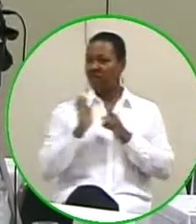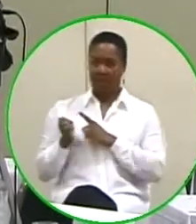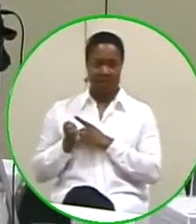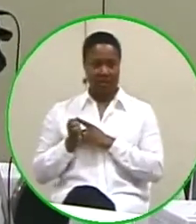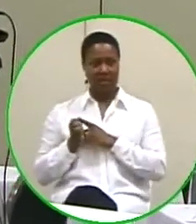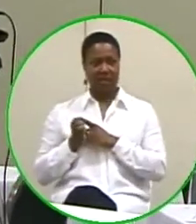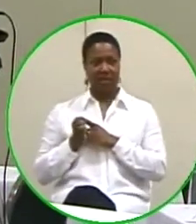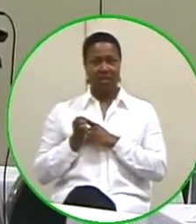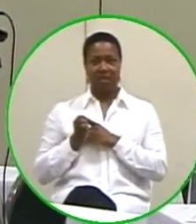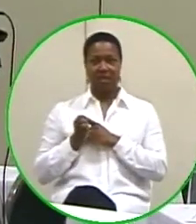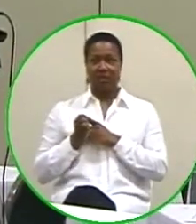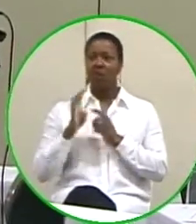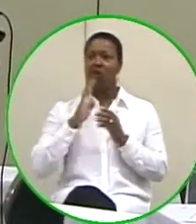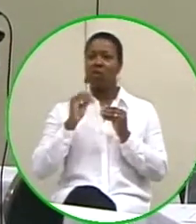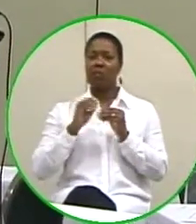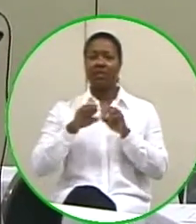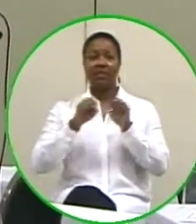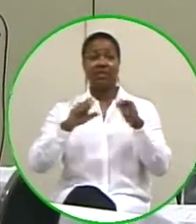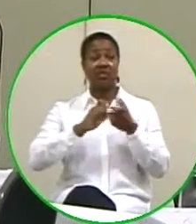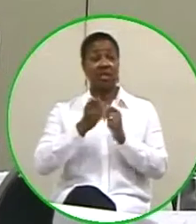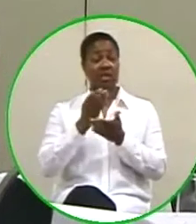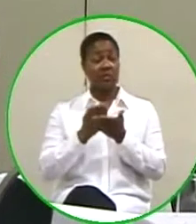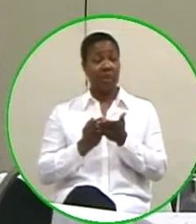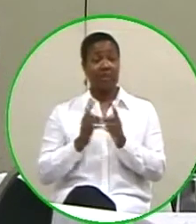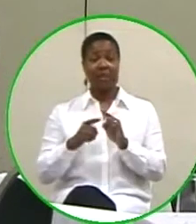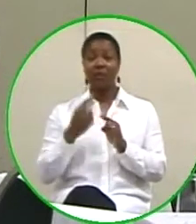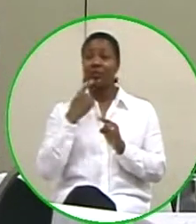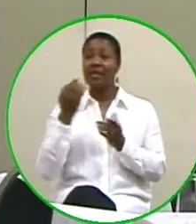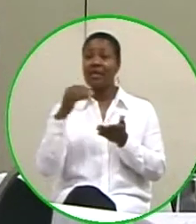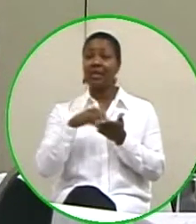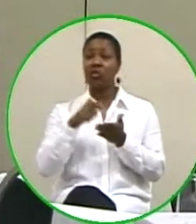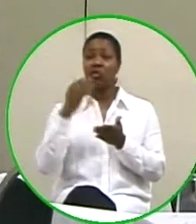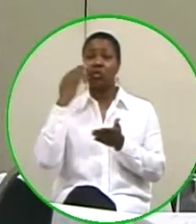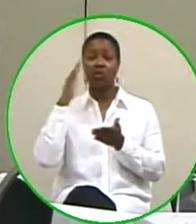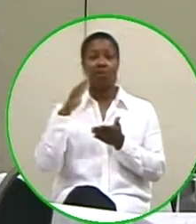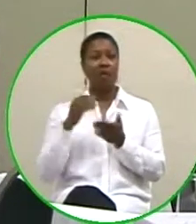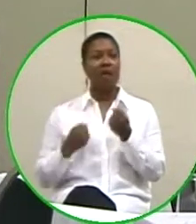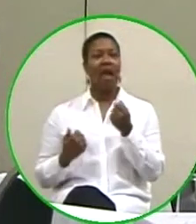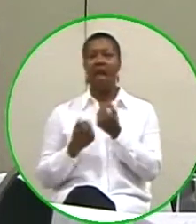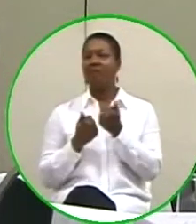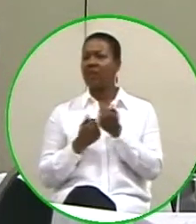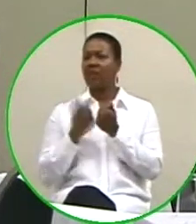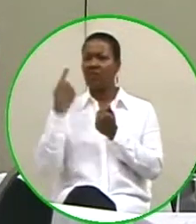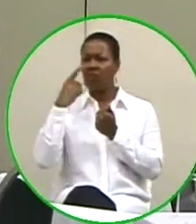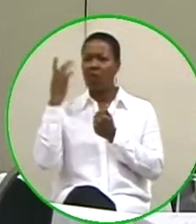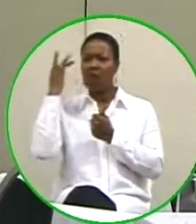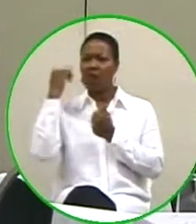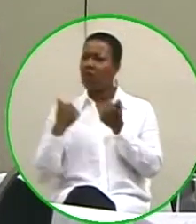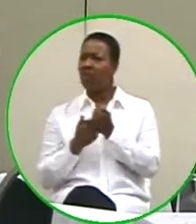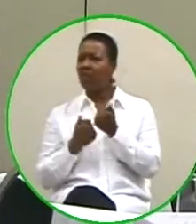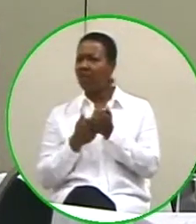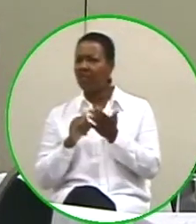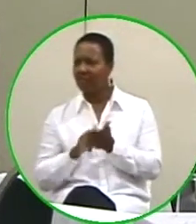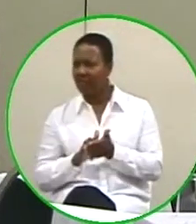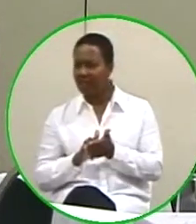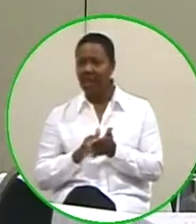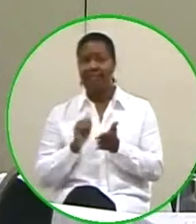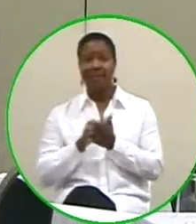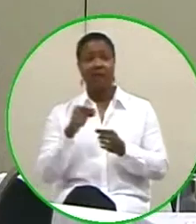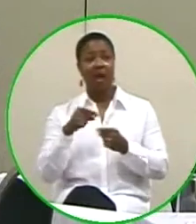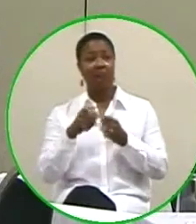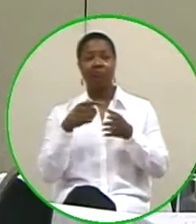systems change piece, but I want to go back to saying you have to know what you're advocating for and why. That's why I'm going